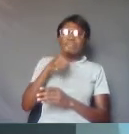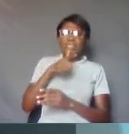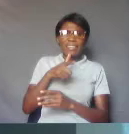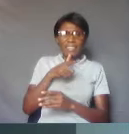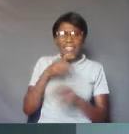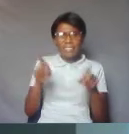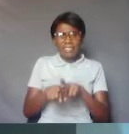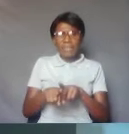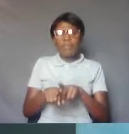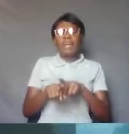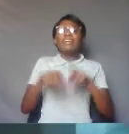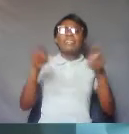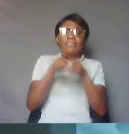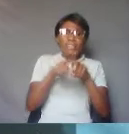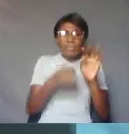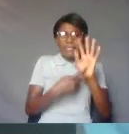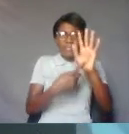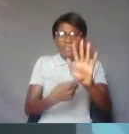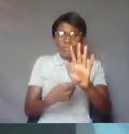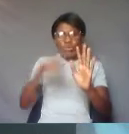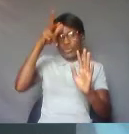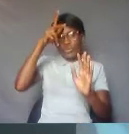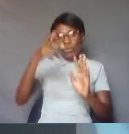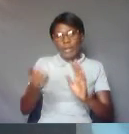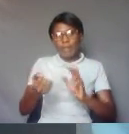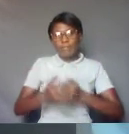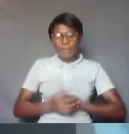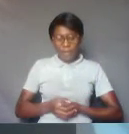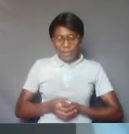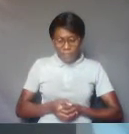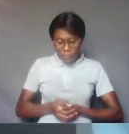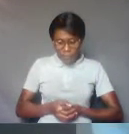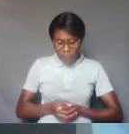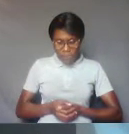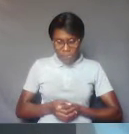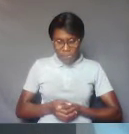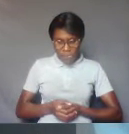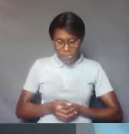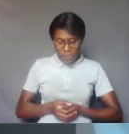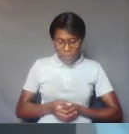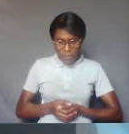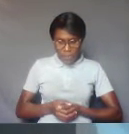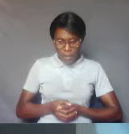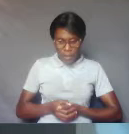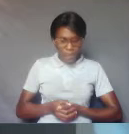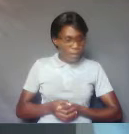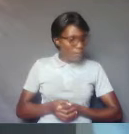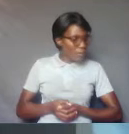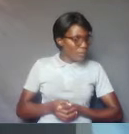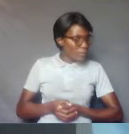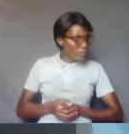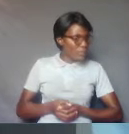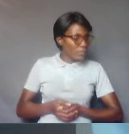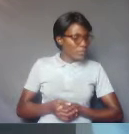God, demands that whoever is presenting the good news to people must do so in a way that is